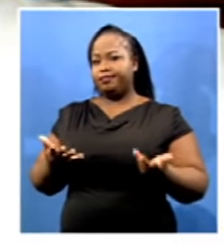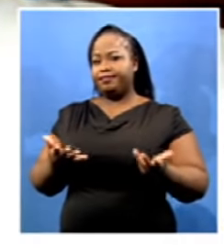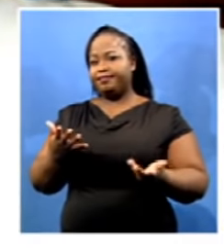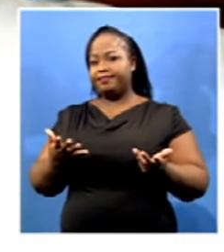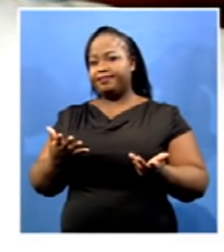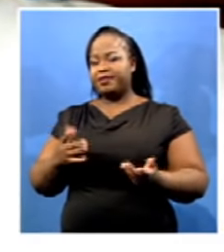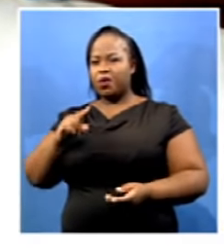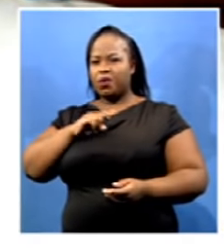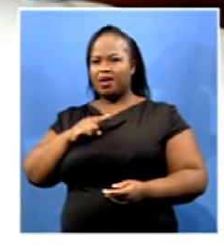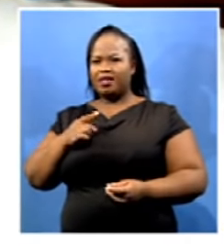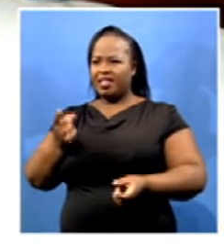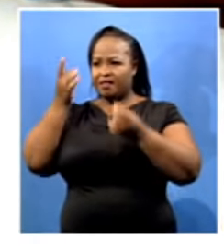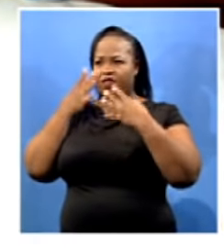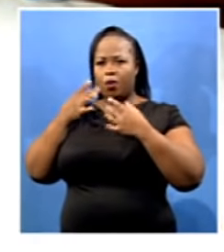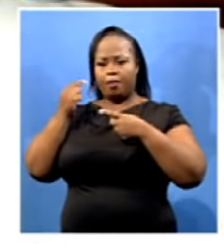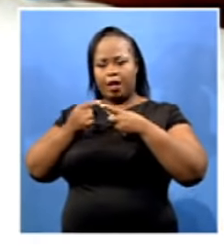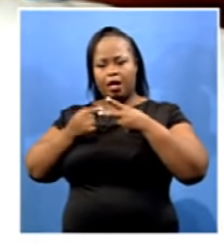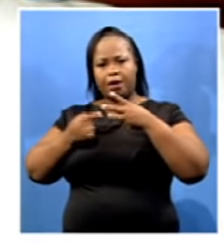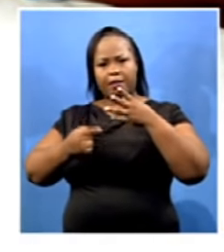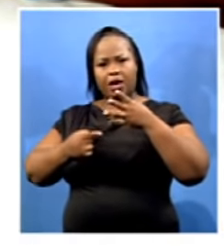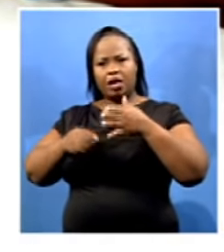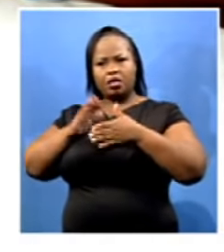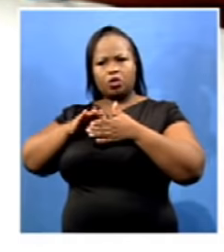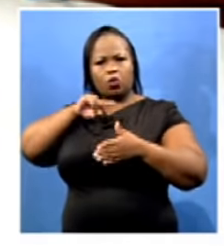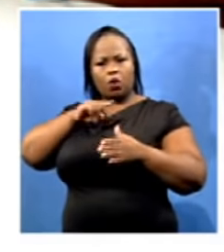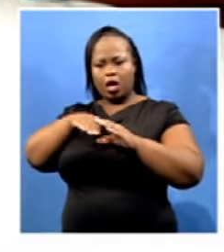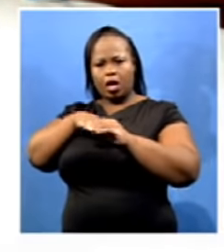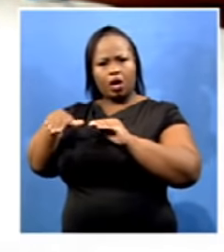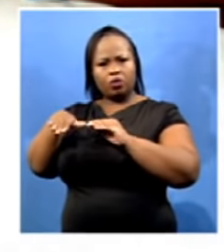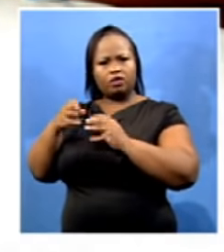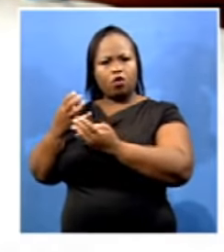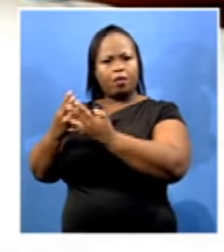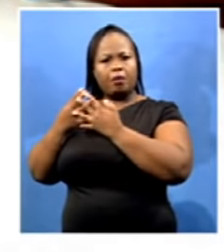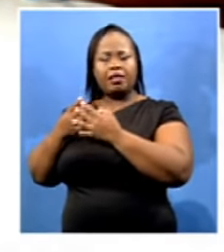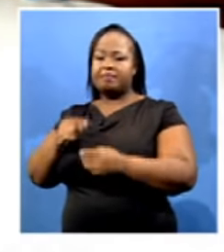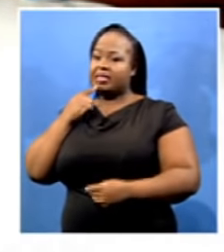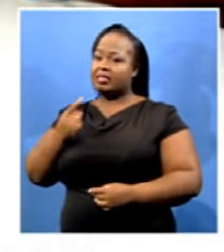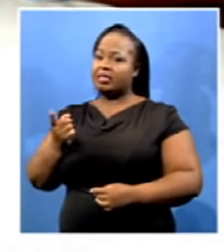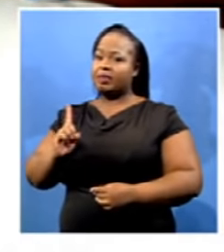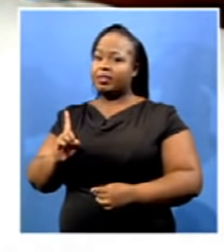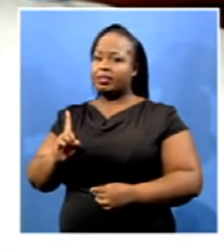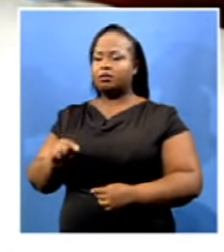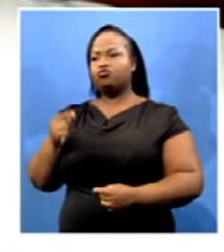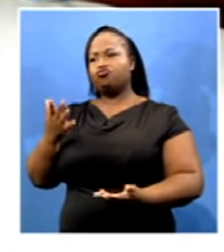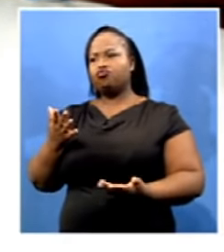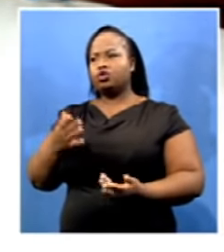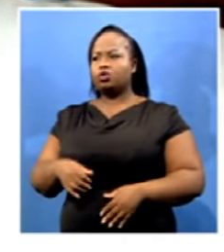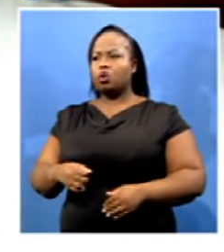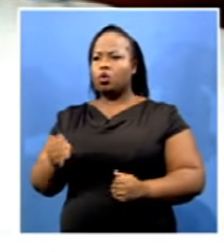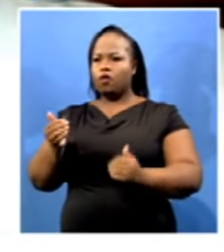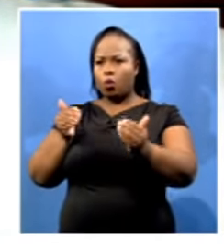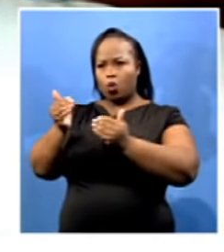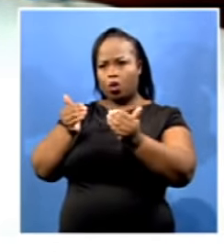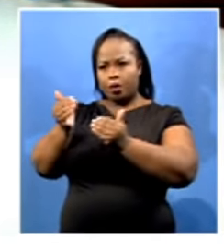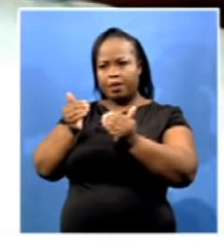they have not given us the reasons for his release. What they did say was that he has completed anger management